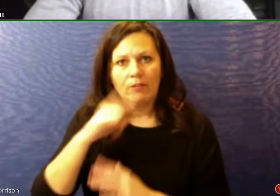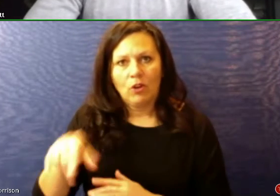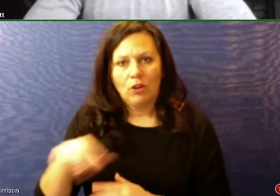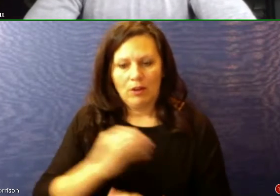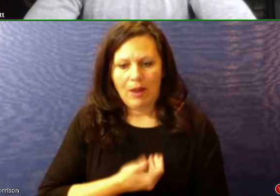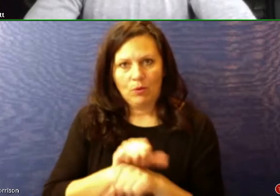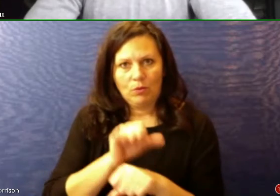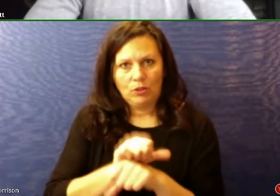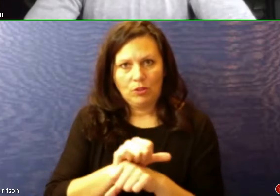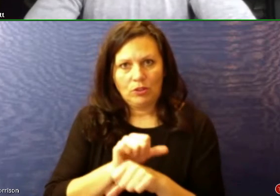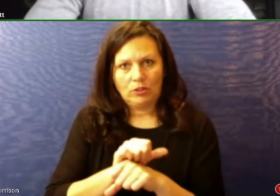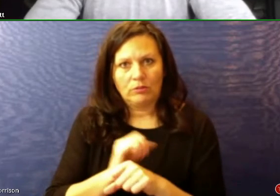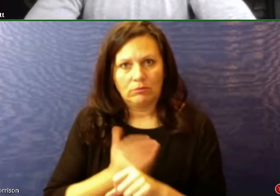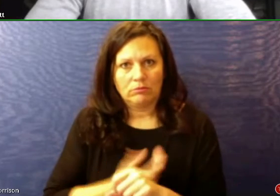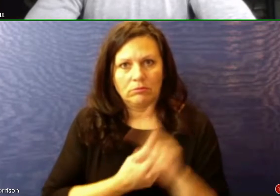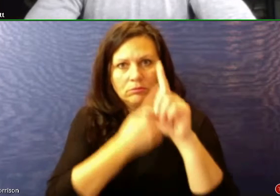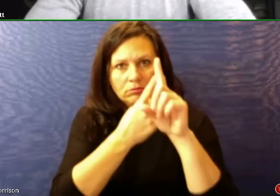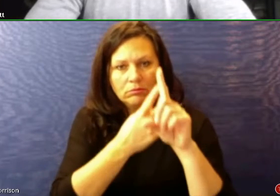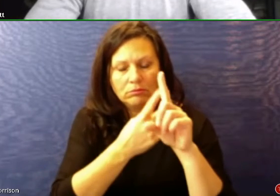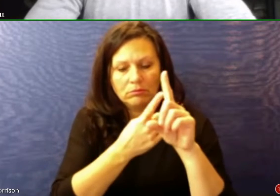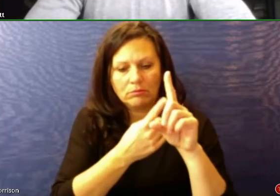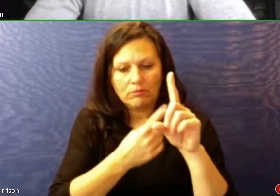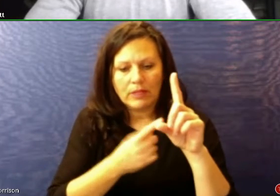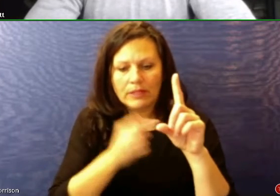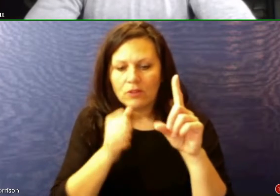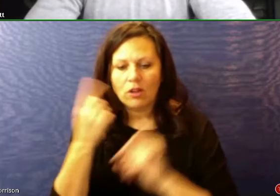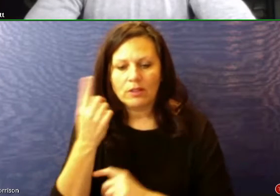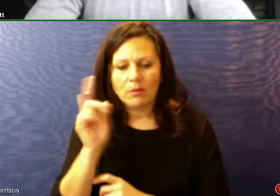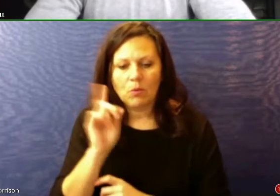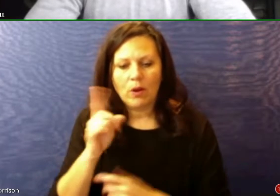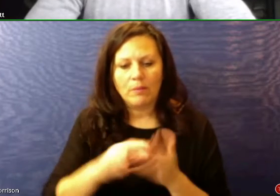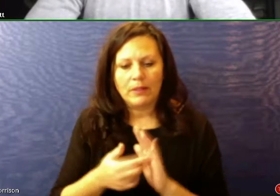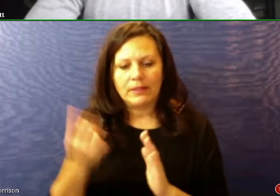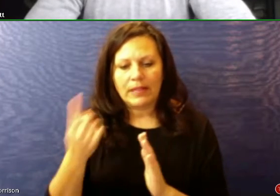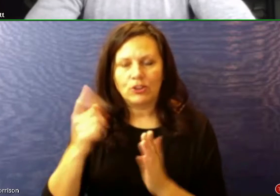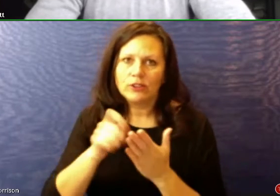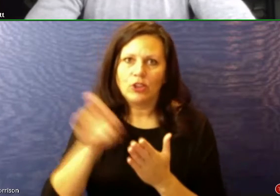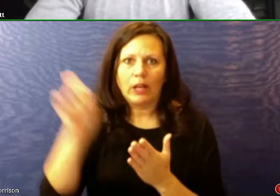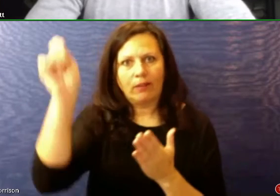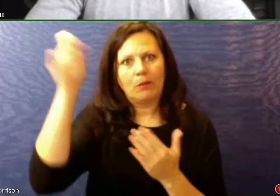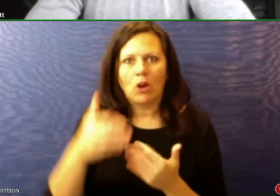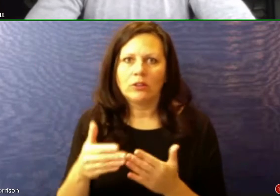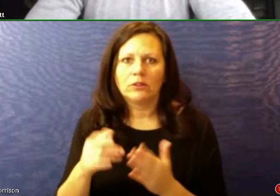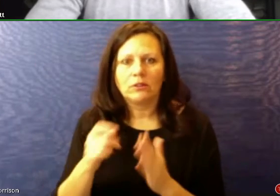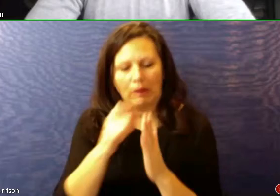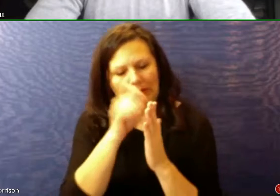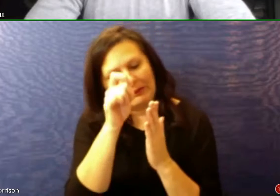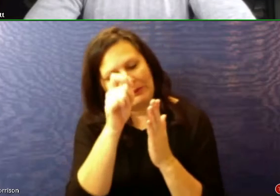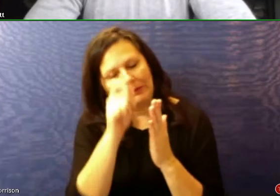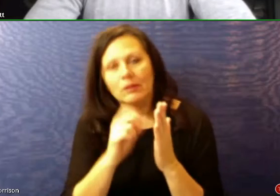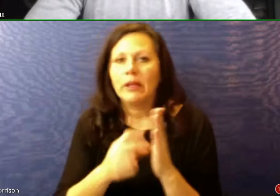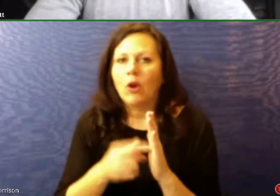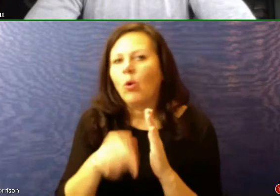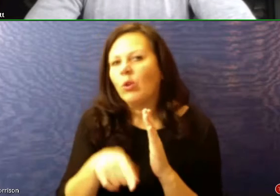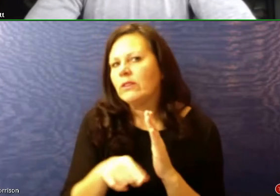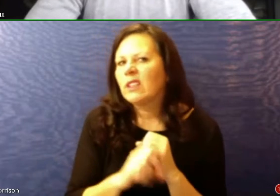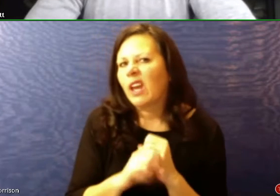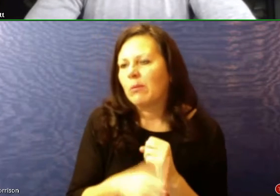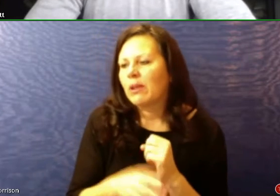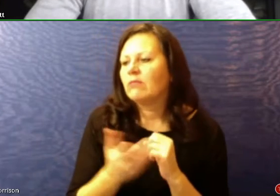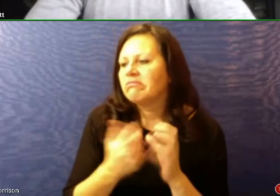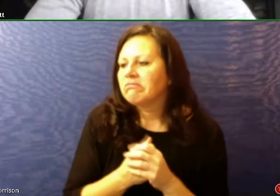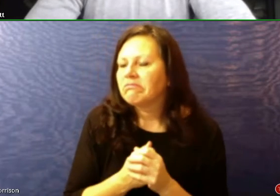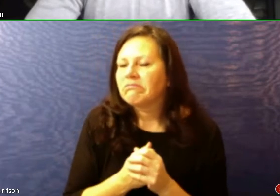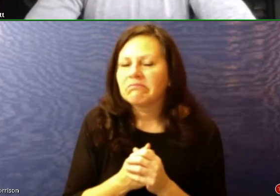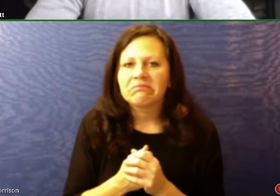to do is not something where it's a check the box, or it's saying here's a campaign, or here's, you know, just something